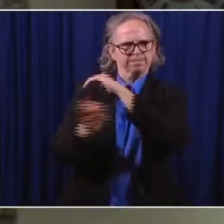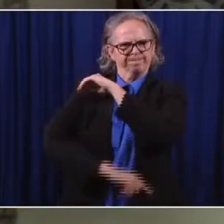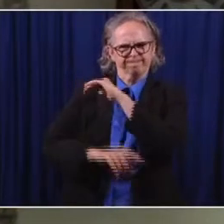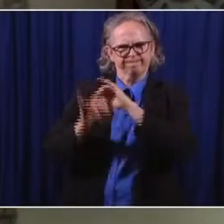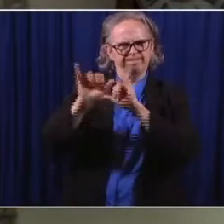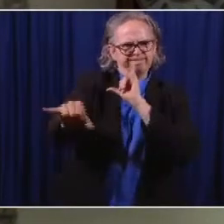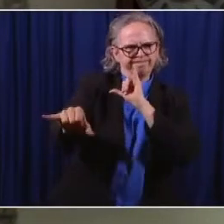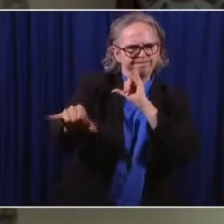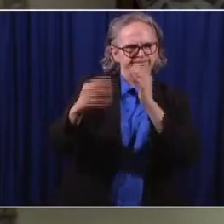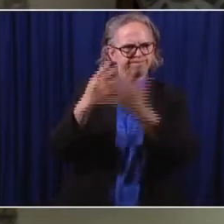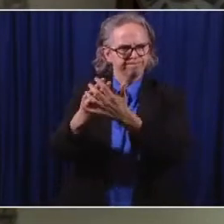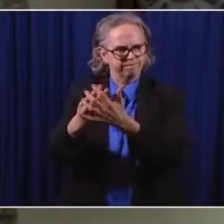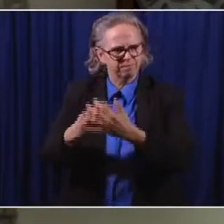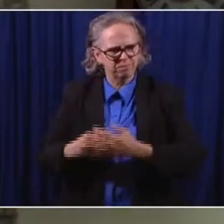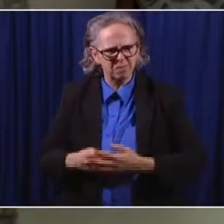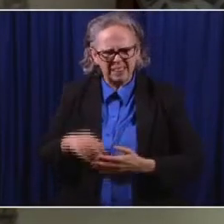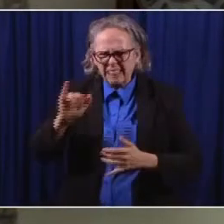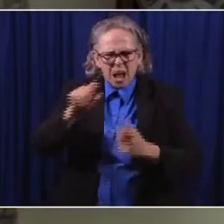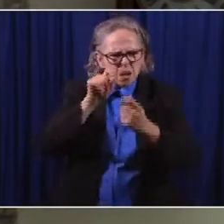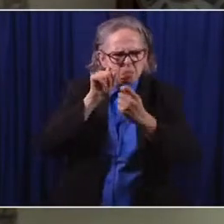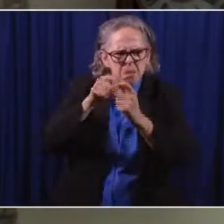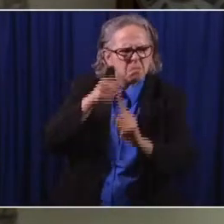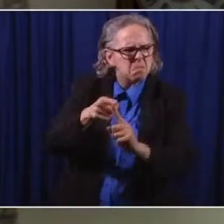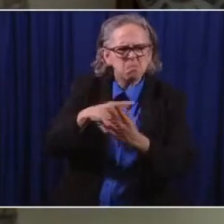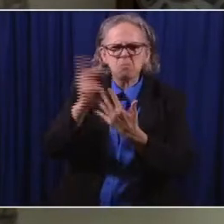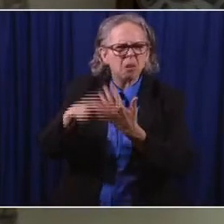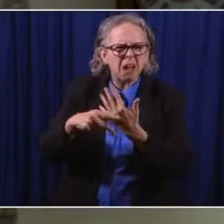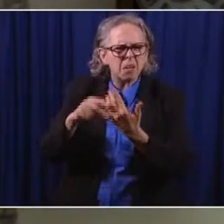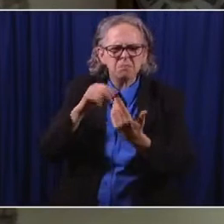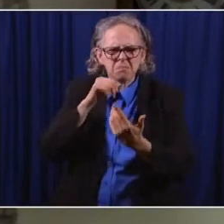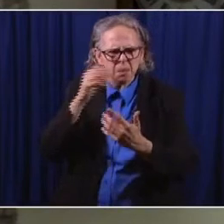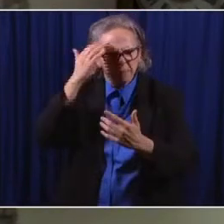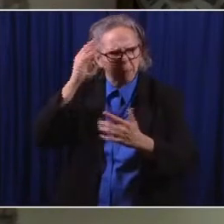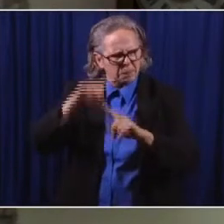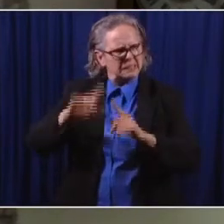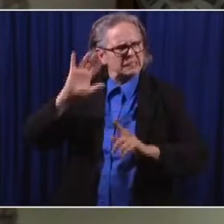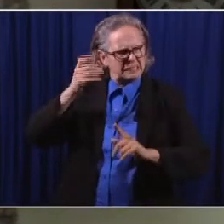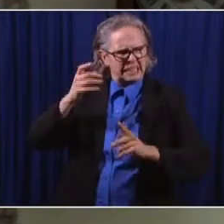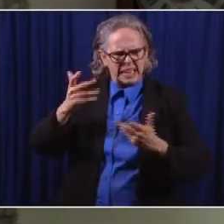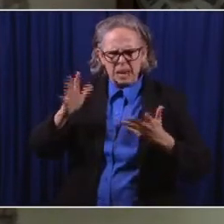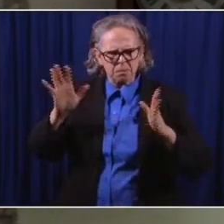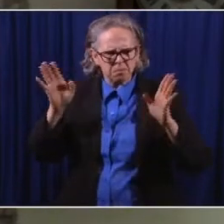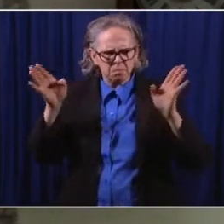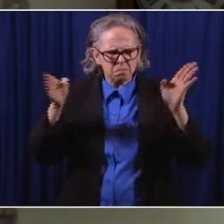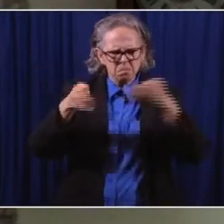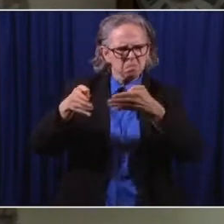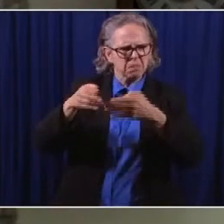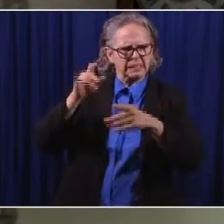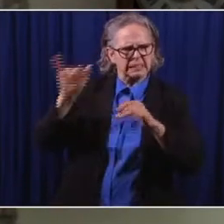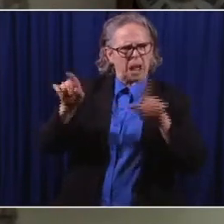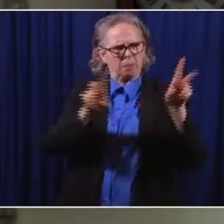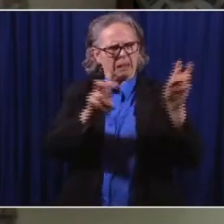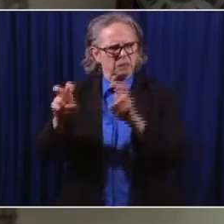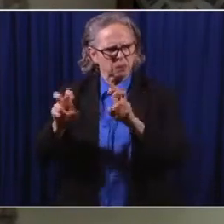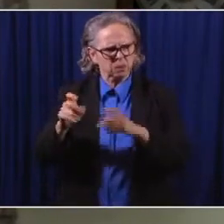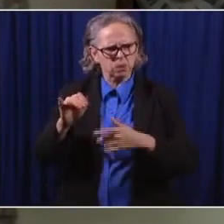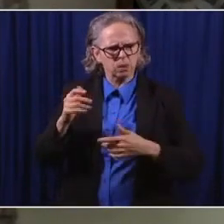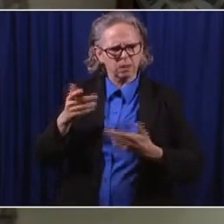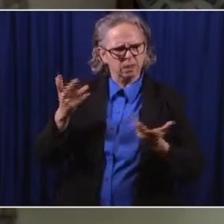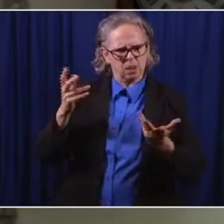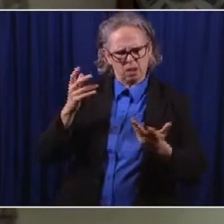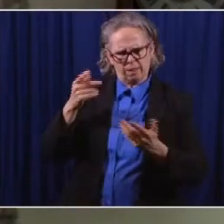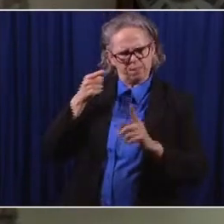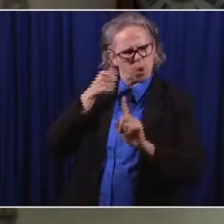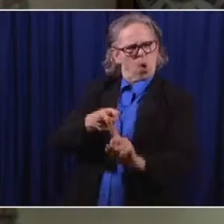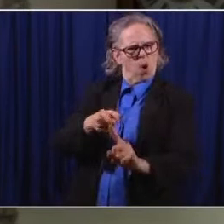lot about this program, but it sounds like it's focusing on people who are repeat offenders and people who do not, you know, who